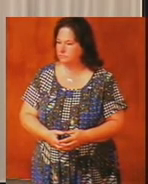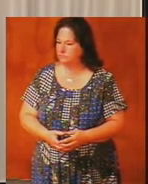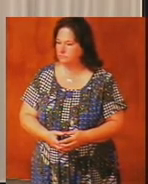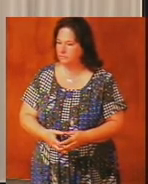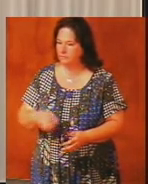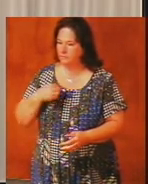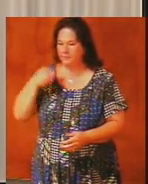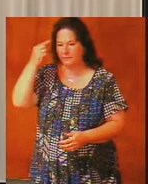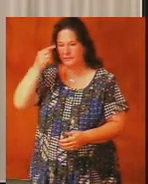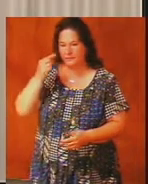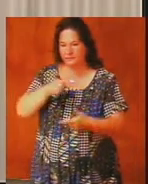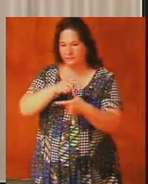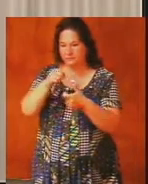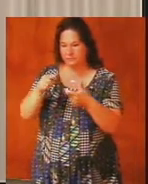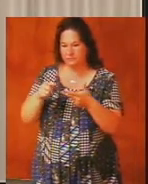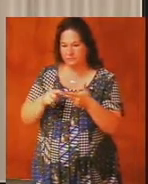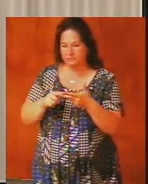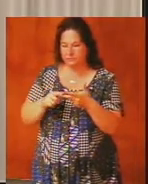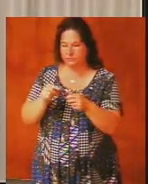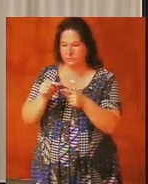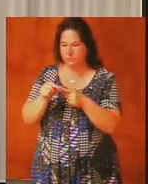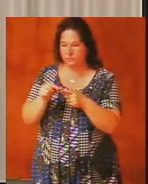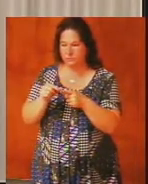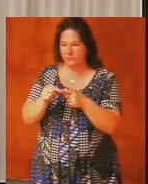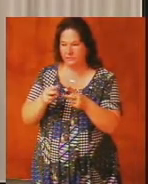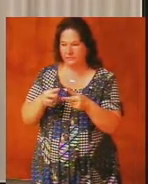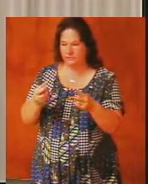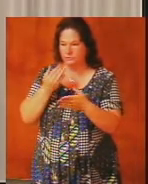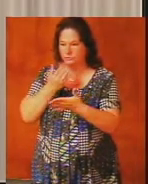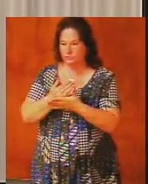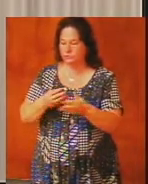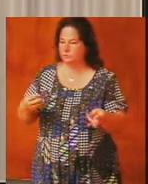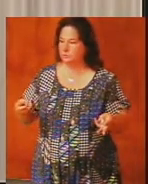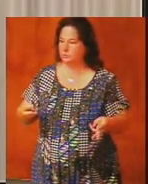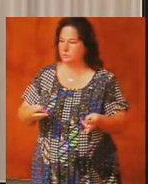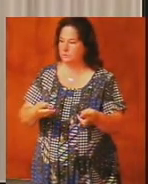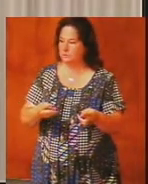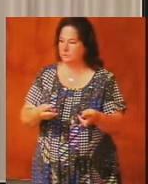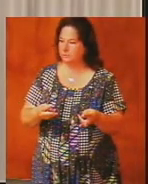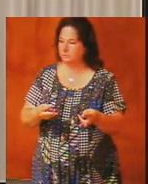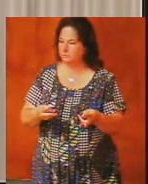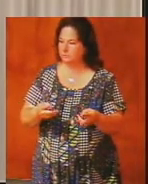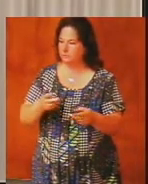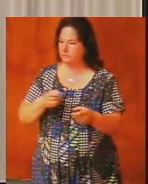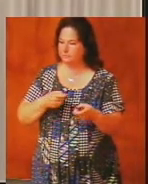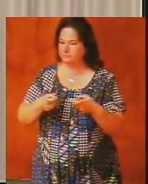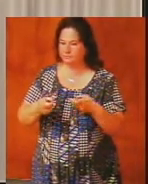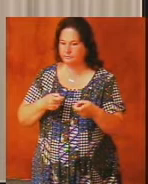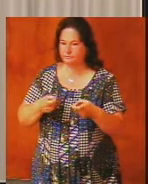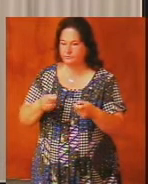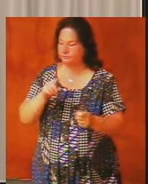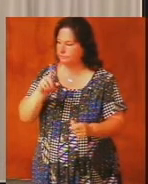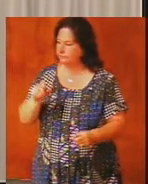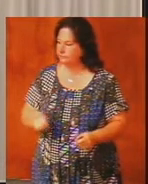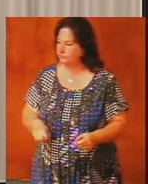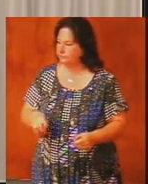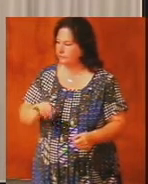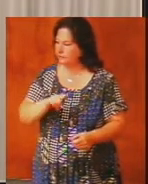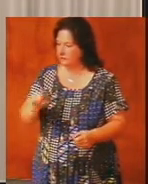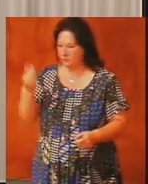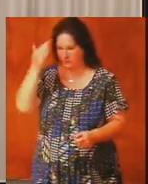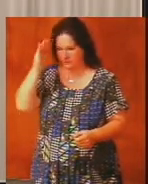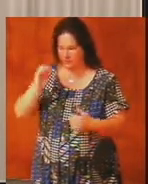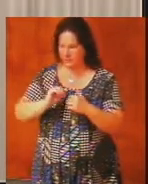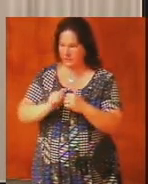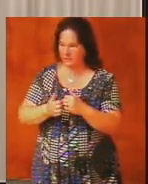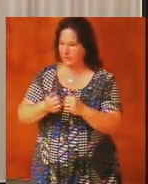I think those three statements are really good ways to handle a question that you don't know